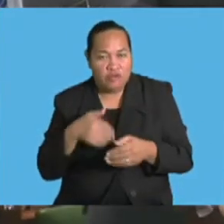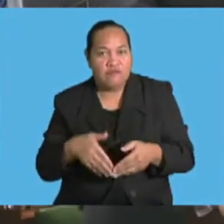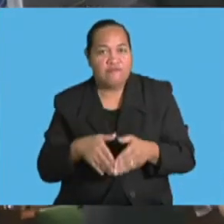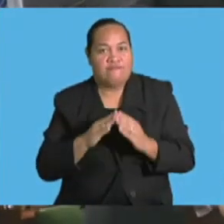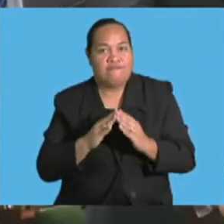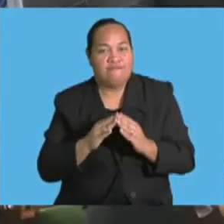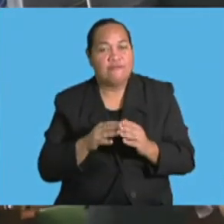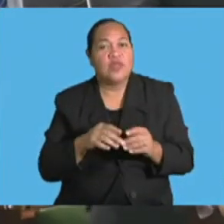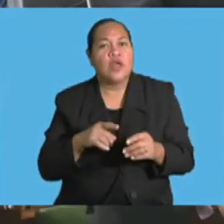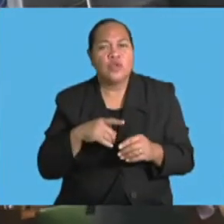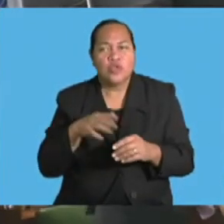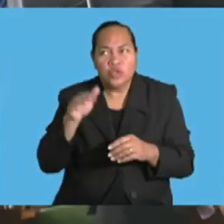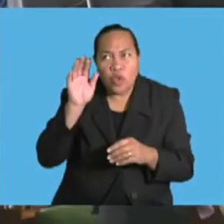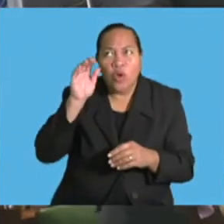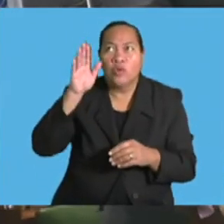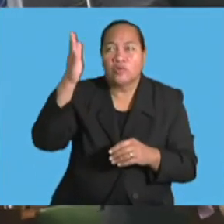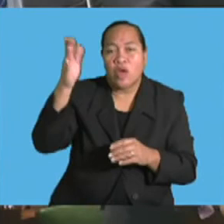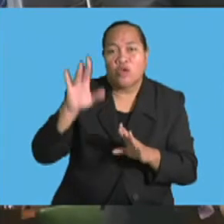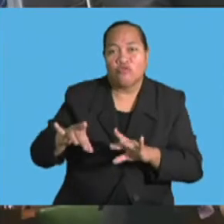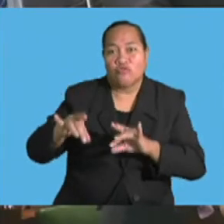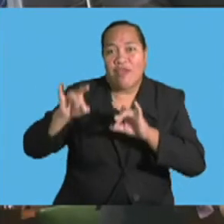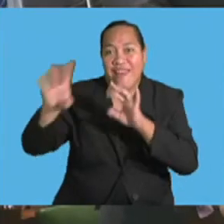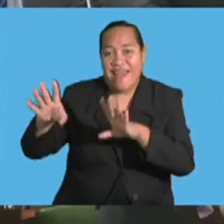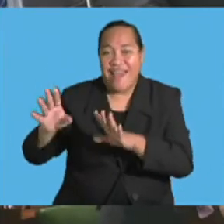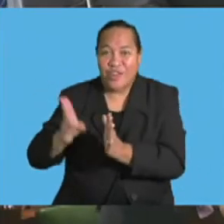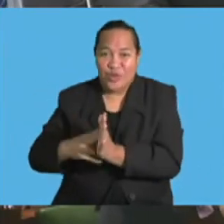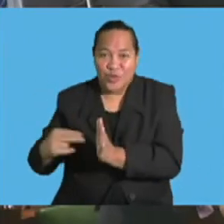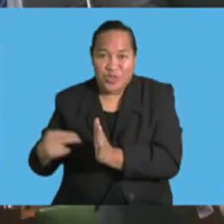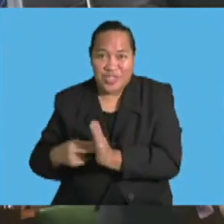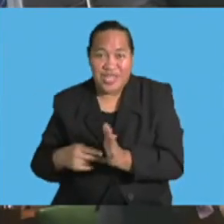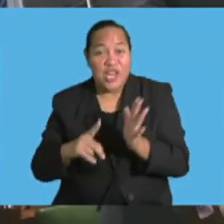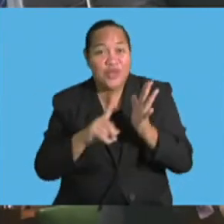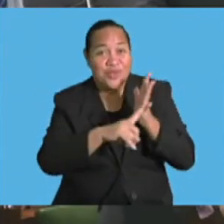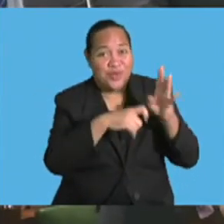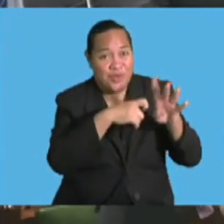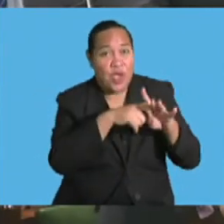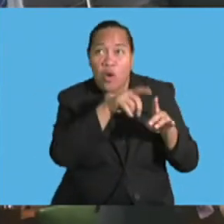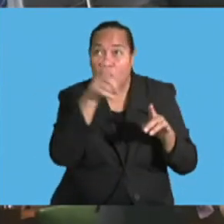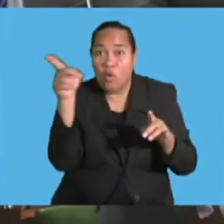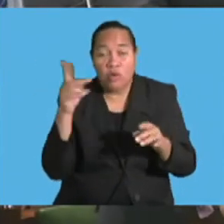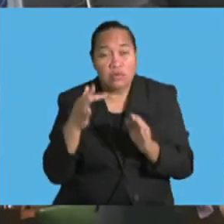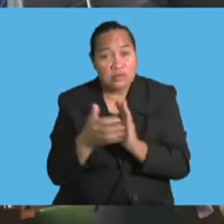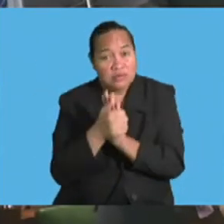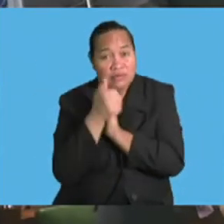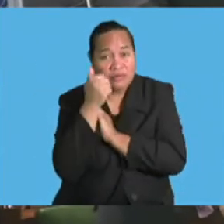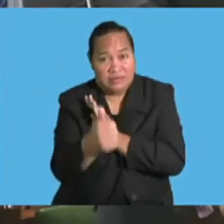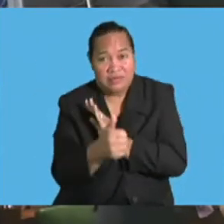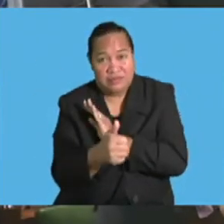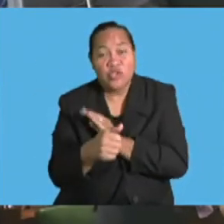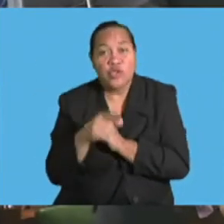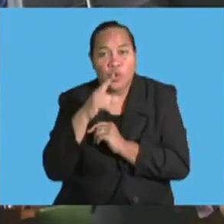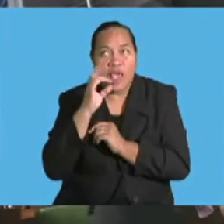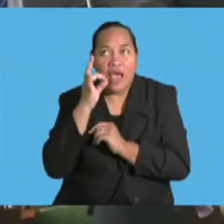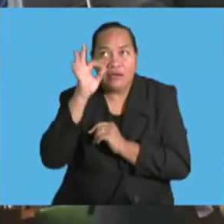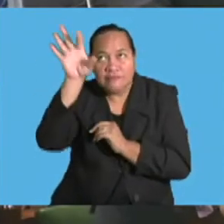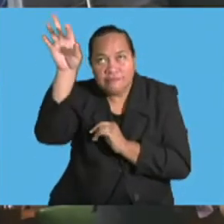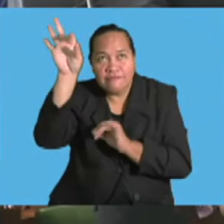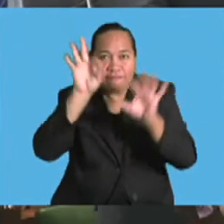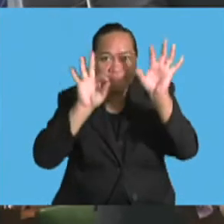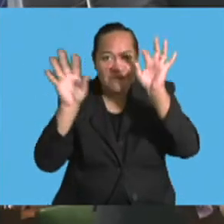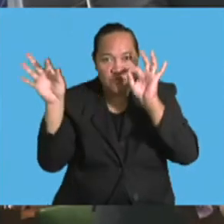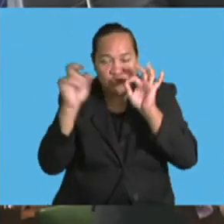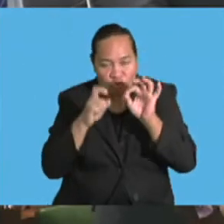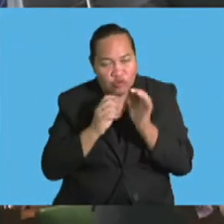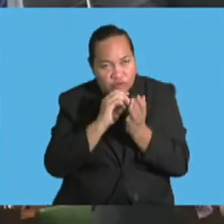that countries like Australia, New Zealand and the United Kingdom all have deep expertise in this area that we have drawn on in designing our own